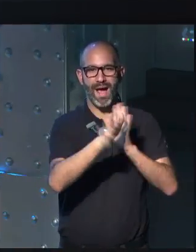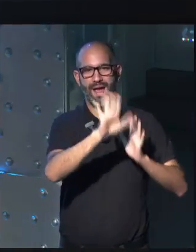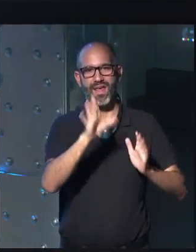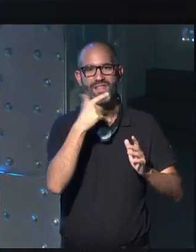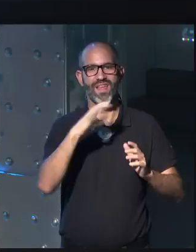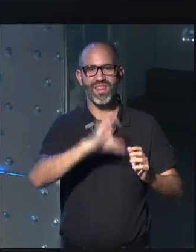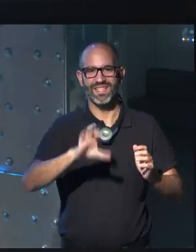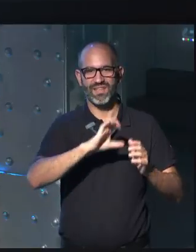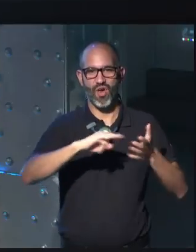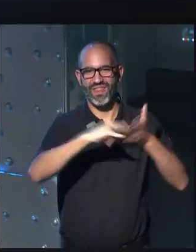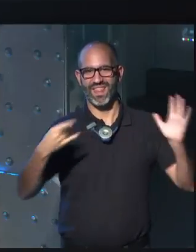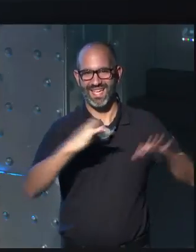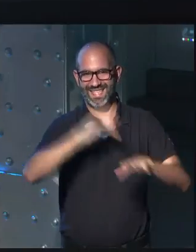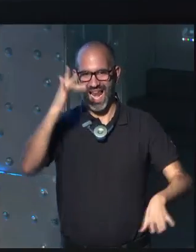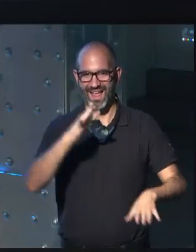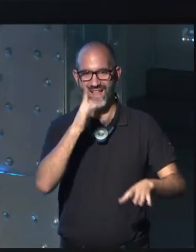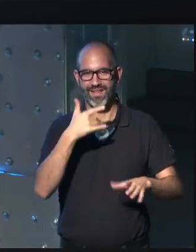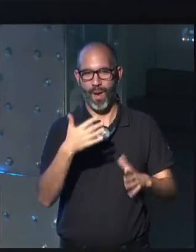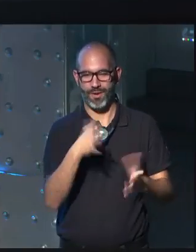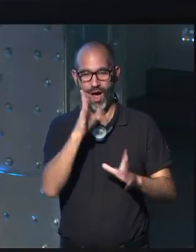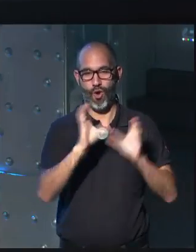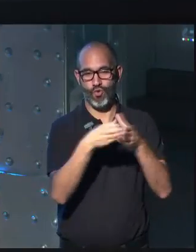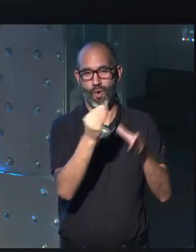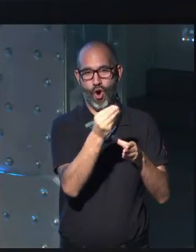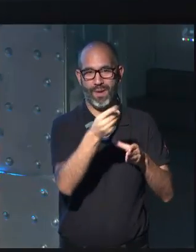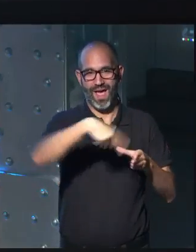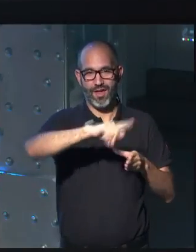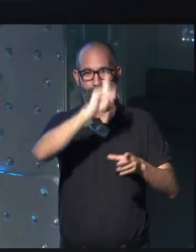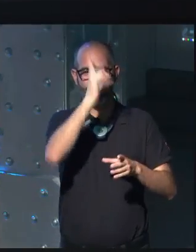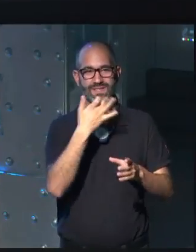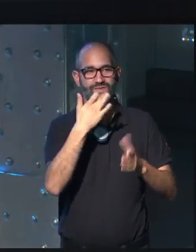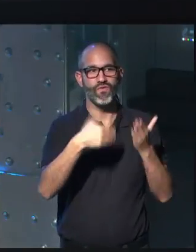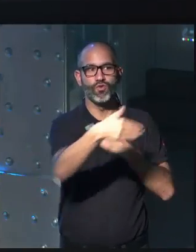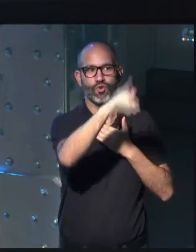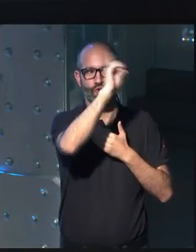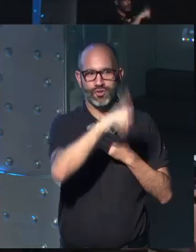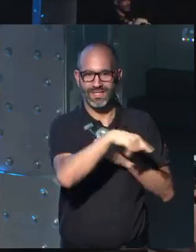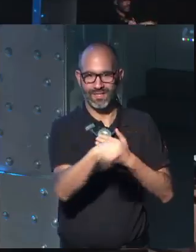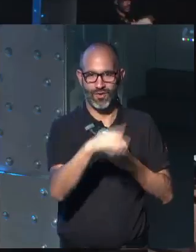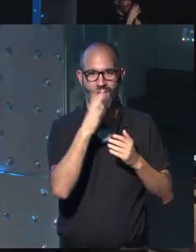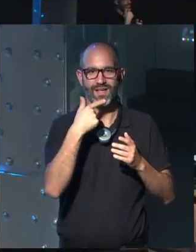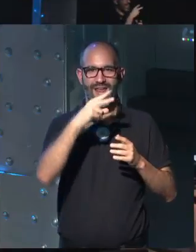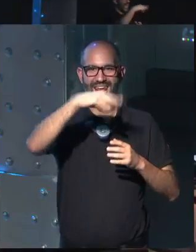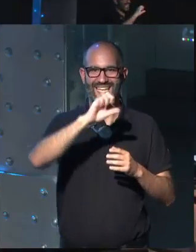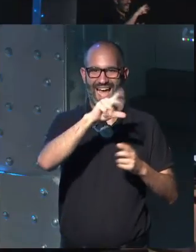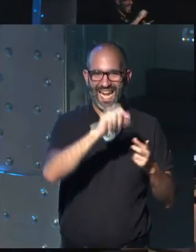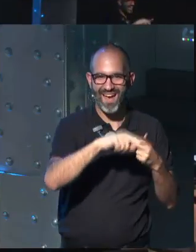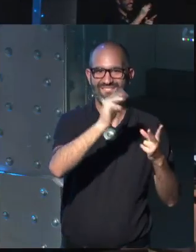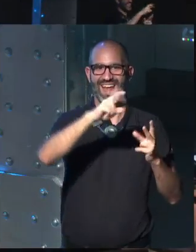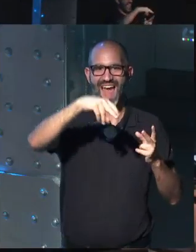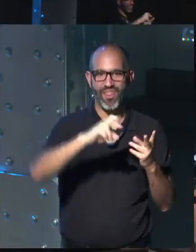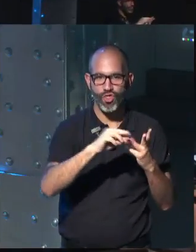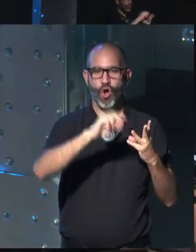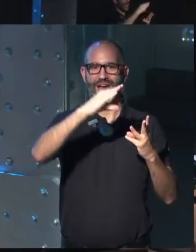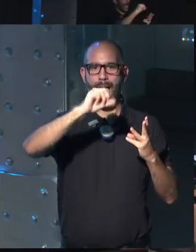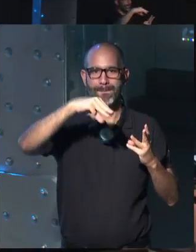natives, 14 to 20-year-olds. I don't know if that's true, that they are or not. Maybe we should ask them what they think. It's Natalia,